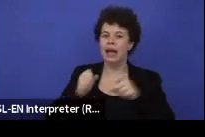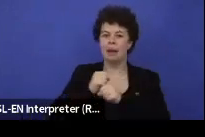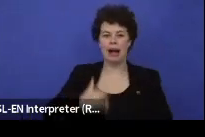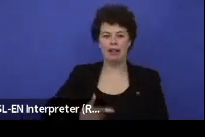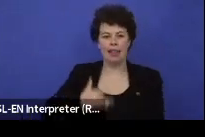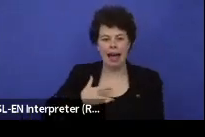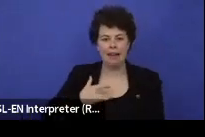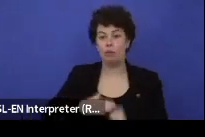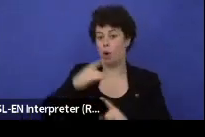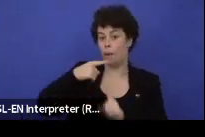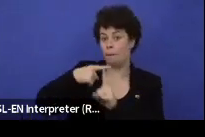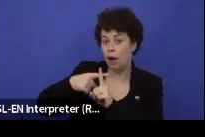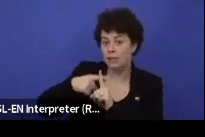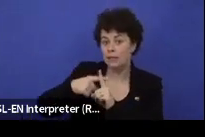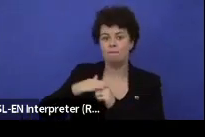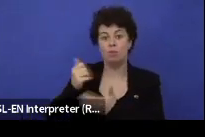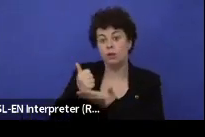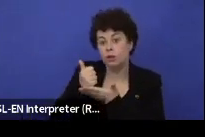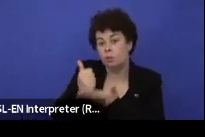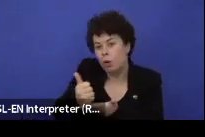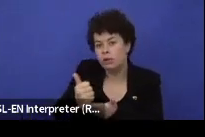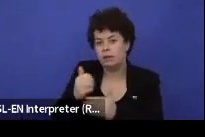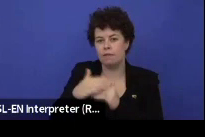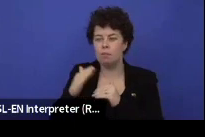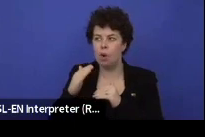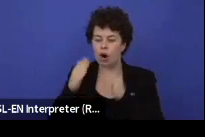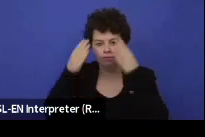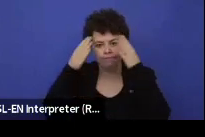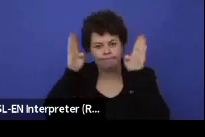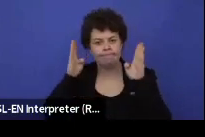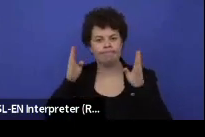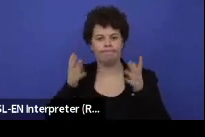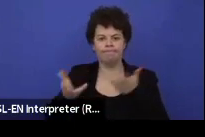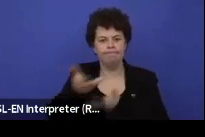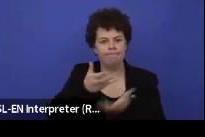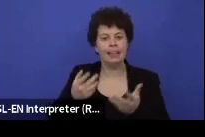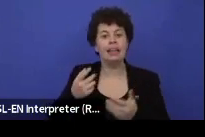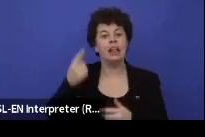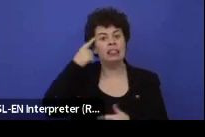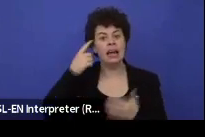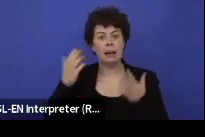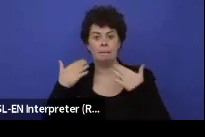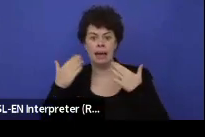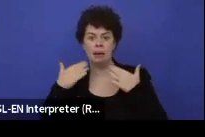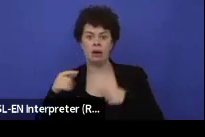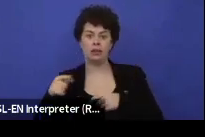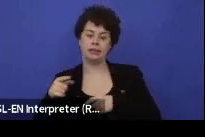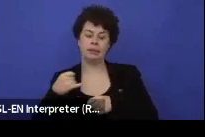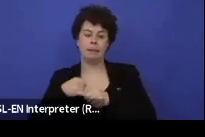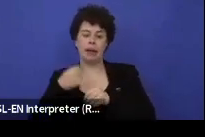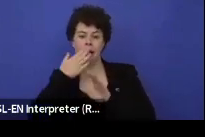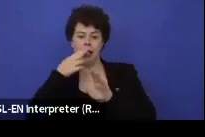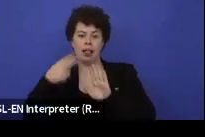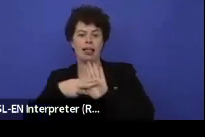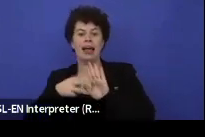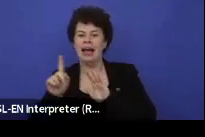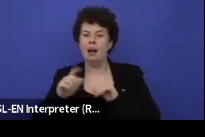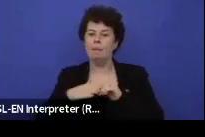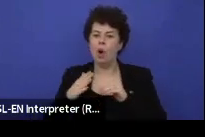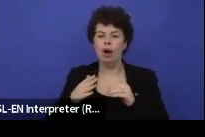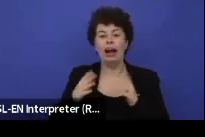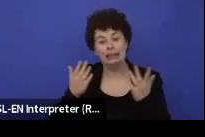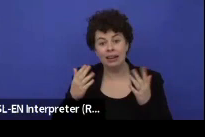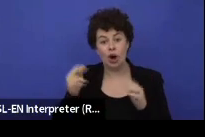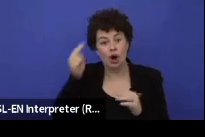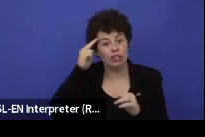more of a supportive view of menopause. It sees menopause as something that affects everyone, and it helps